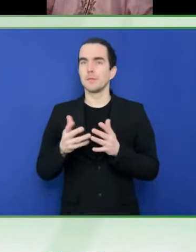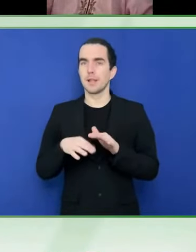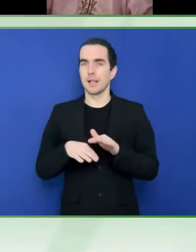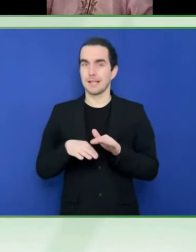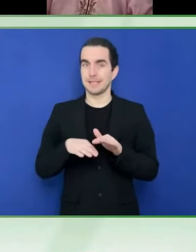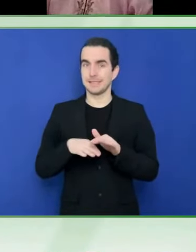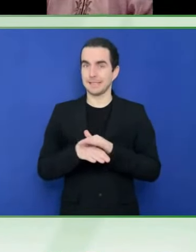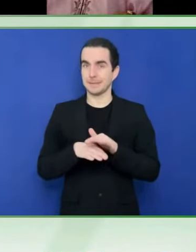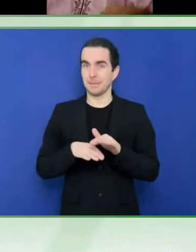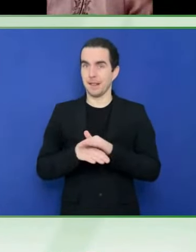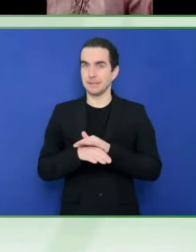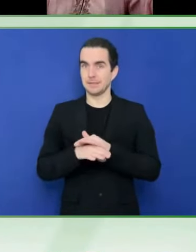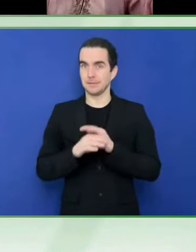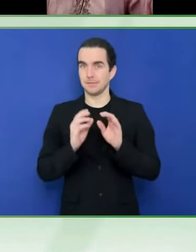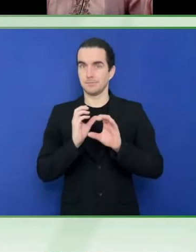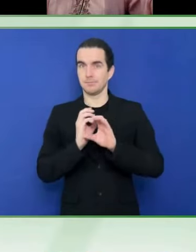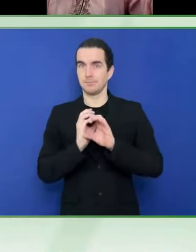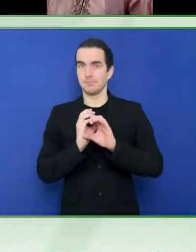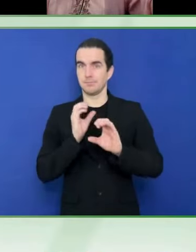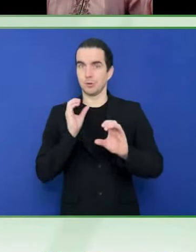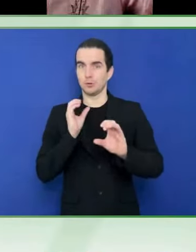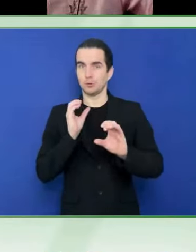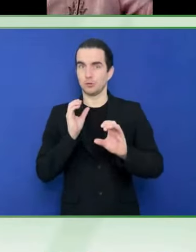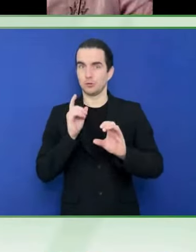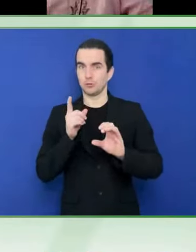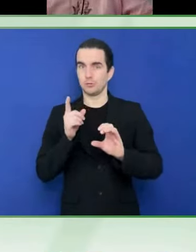accessible across the disability. So